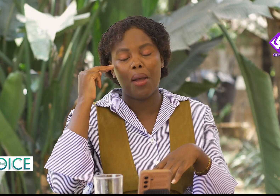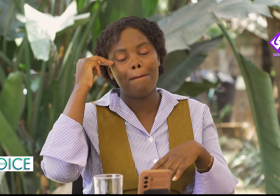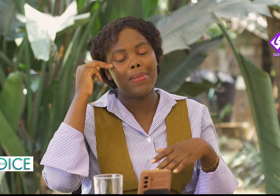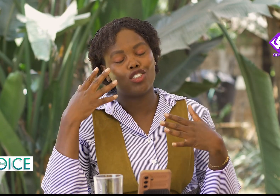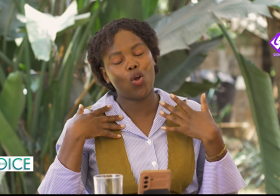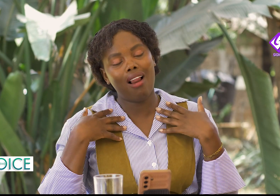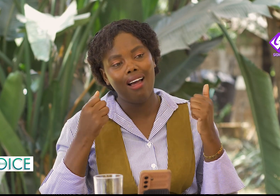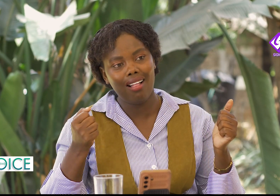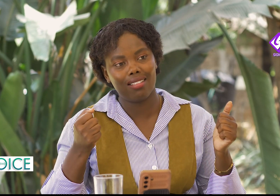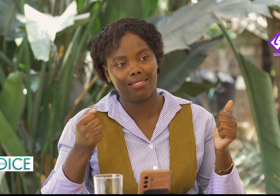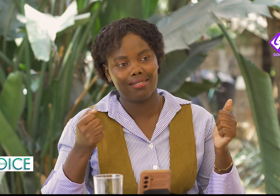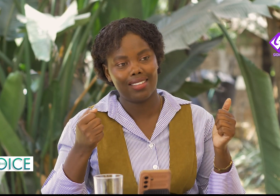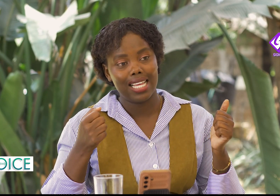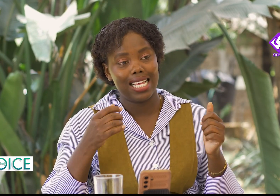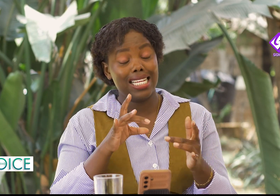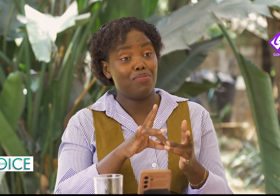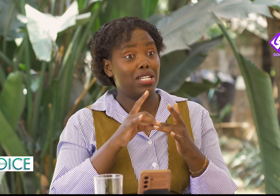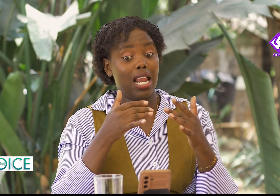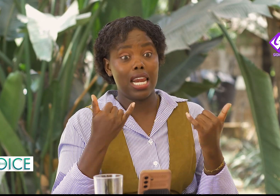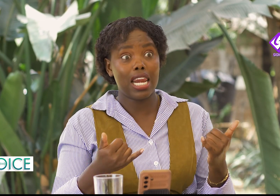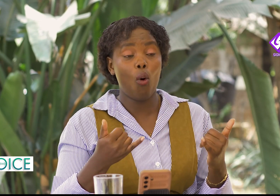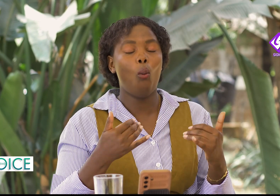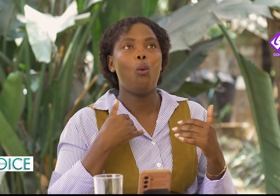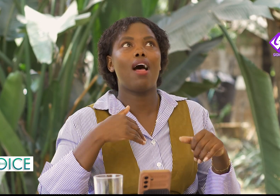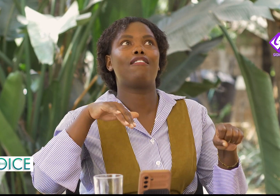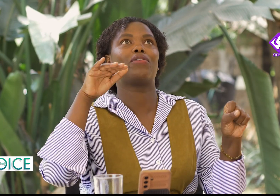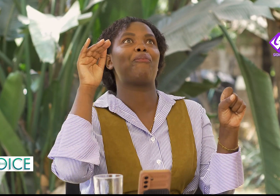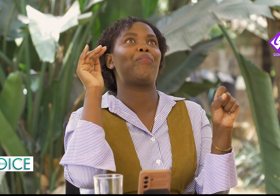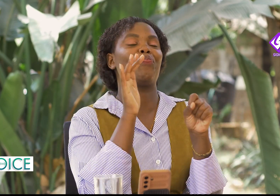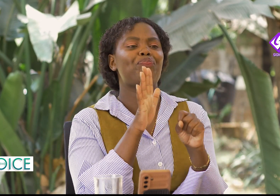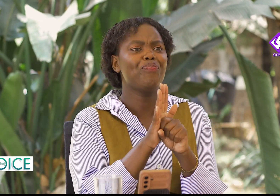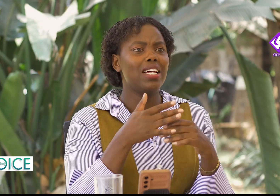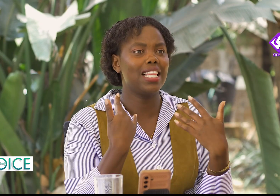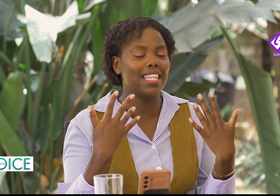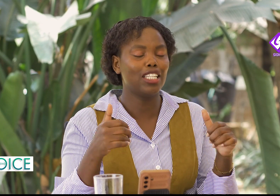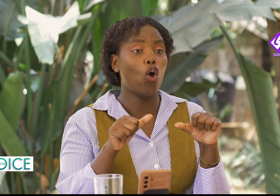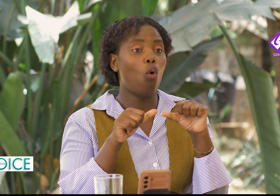like that you can give us about some of the tips about mental health,